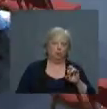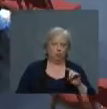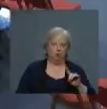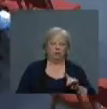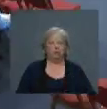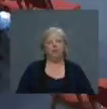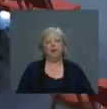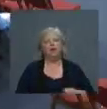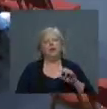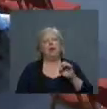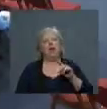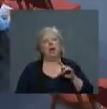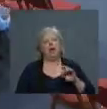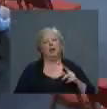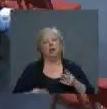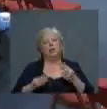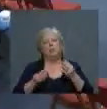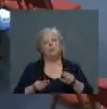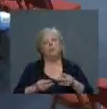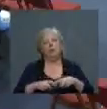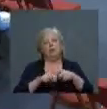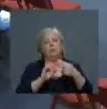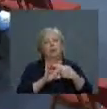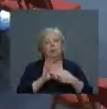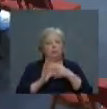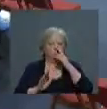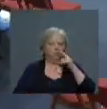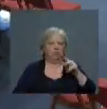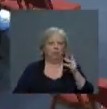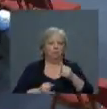We suspend the rules of place on third and final reading.